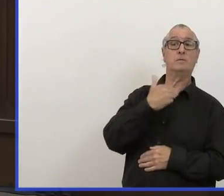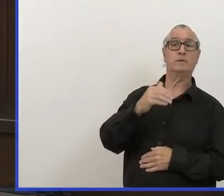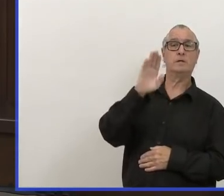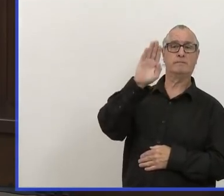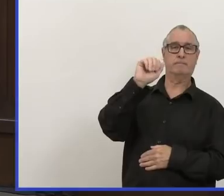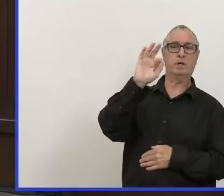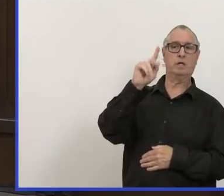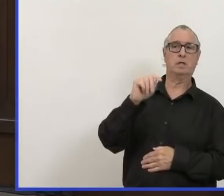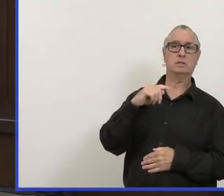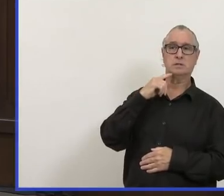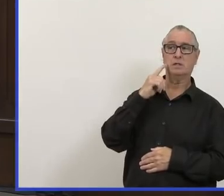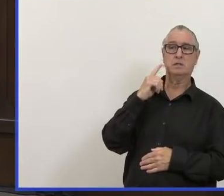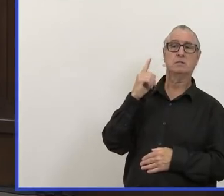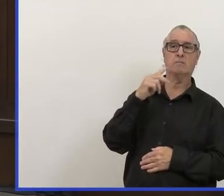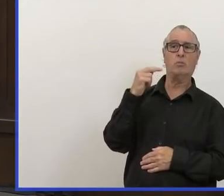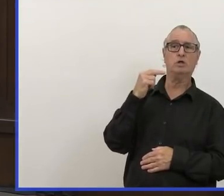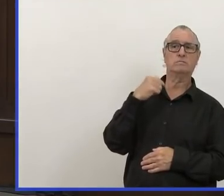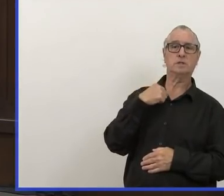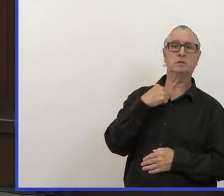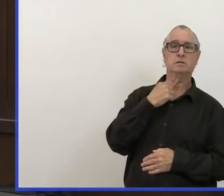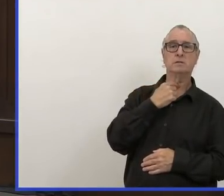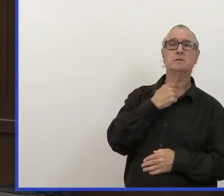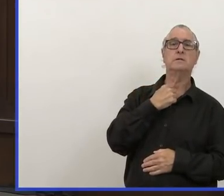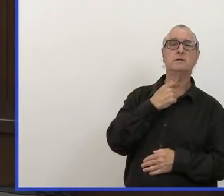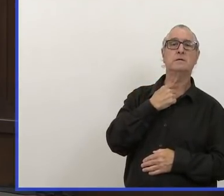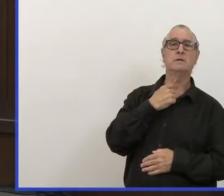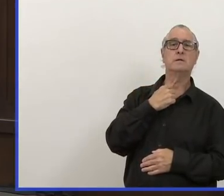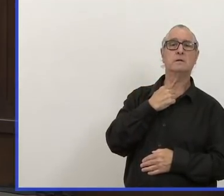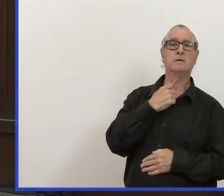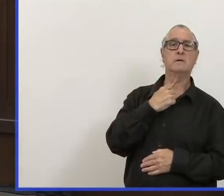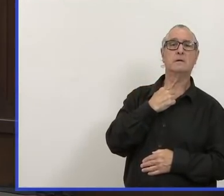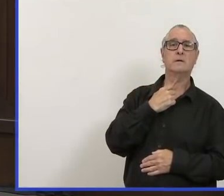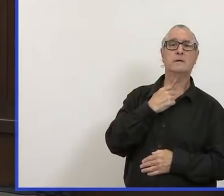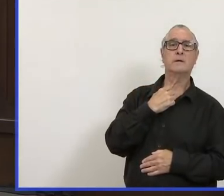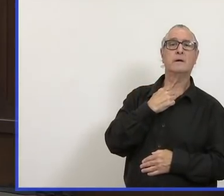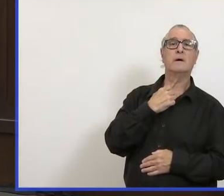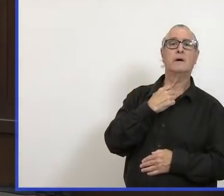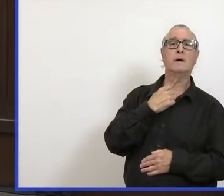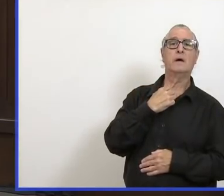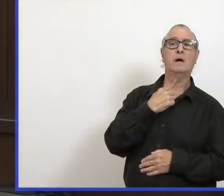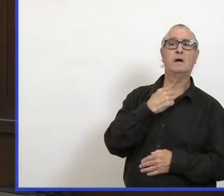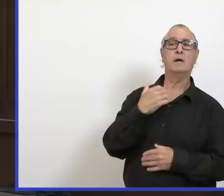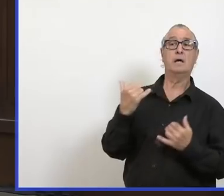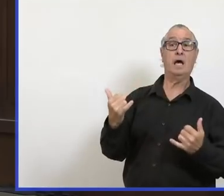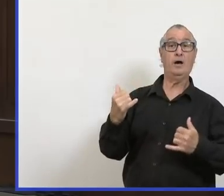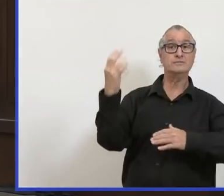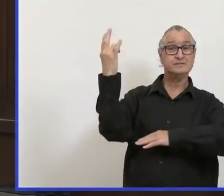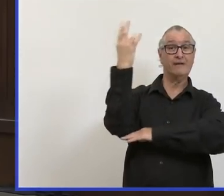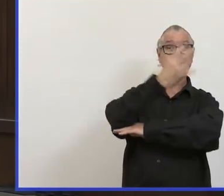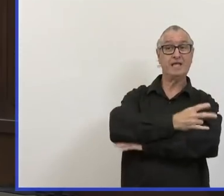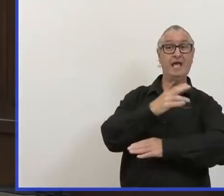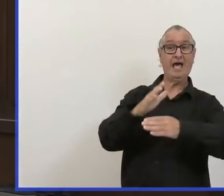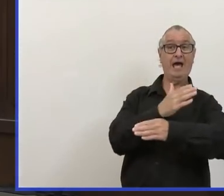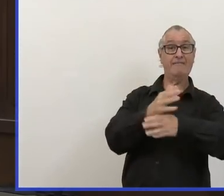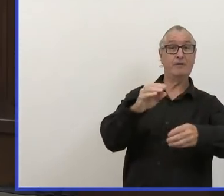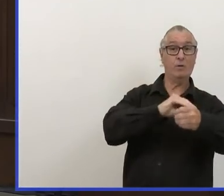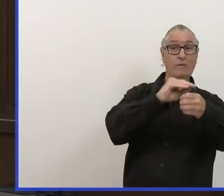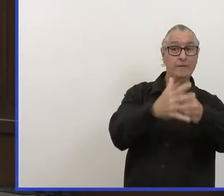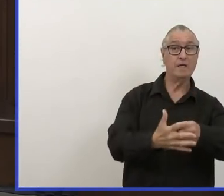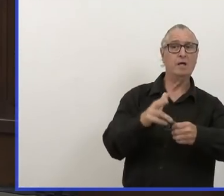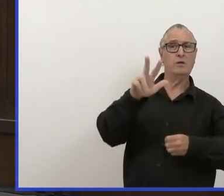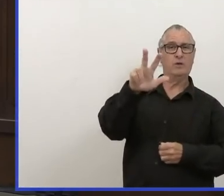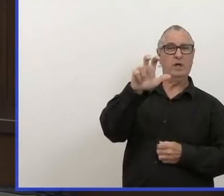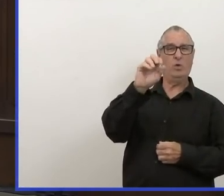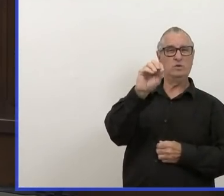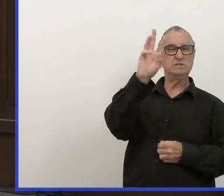Hi, Dr. Atwal. Okay, so we're at a 7-day average case count of 306, down from 482